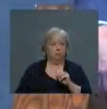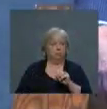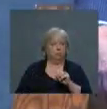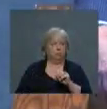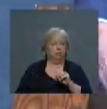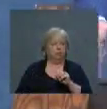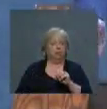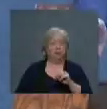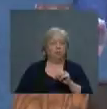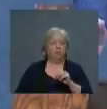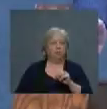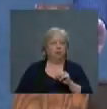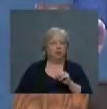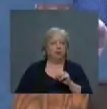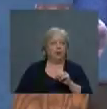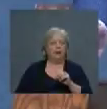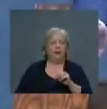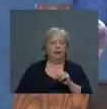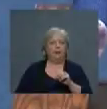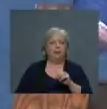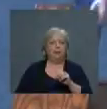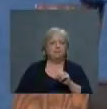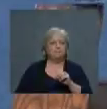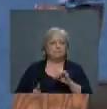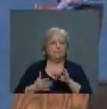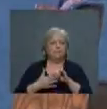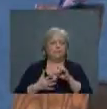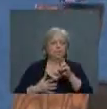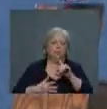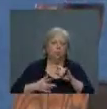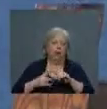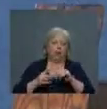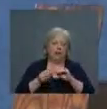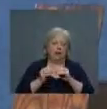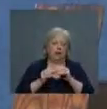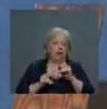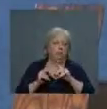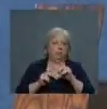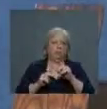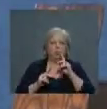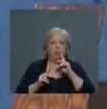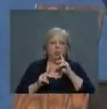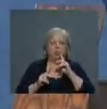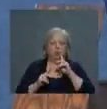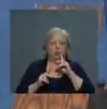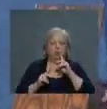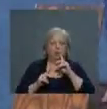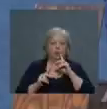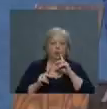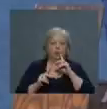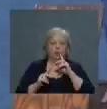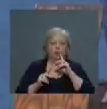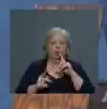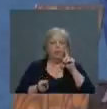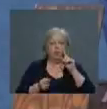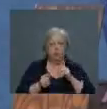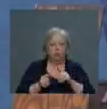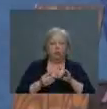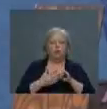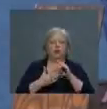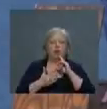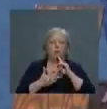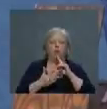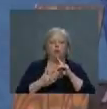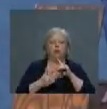to bring the density down to part where we could meet the 81 parking spaces on site, and we've